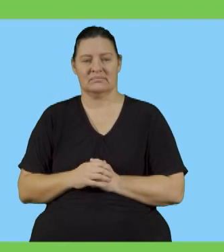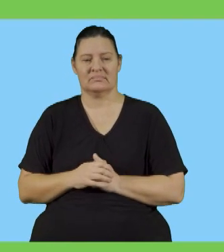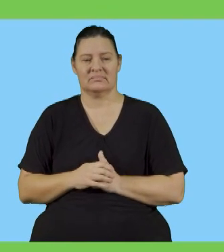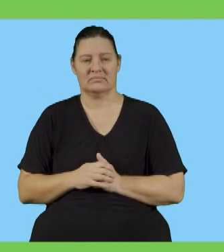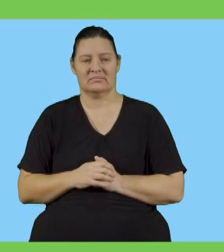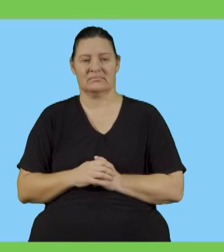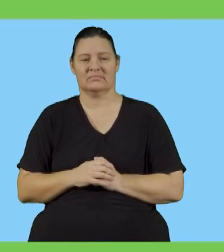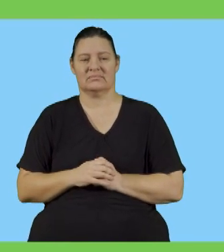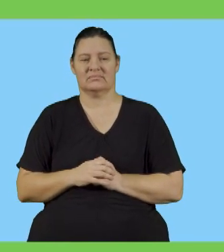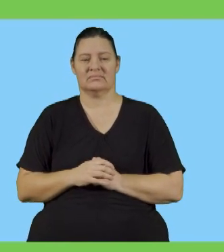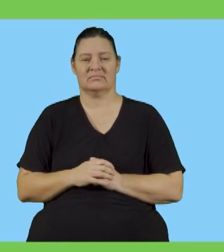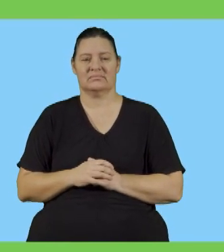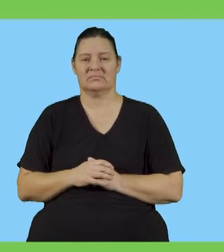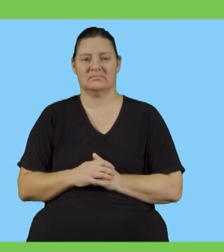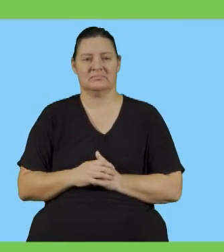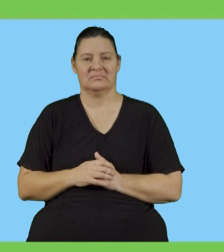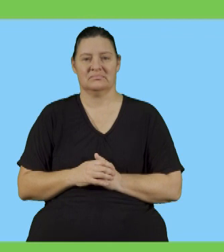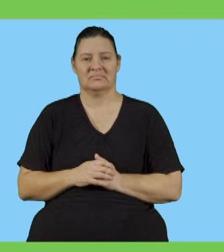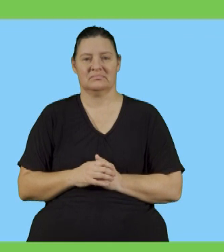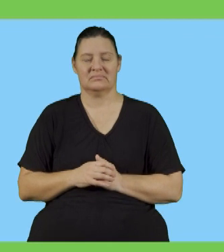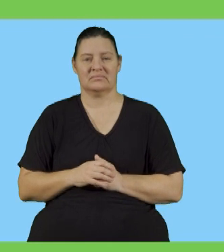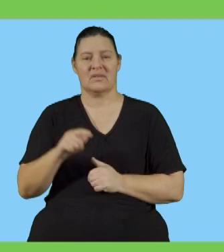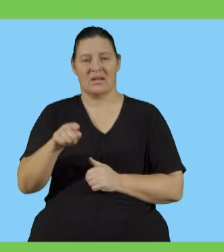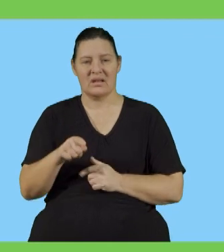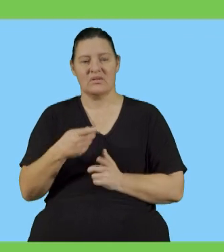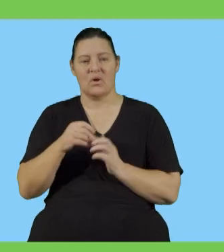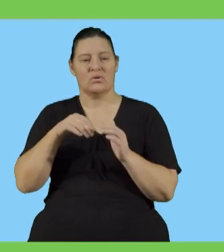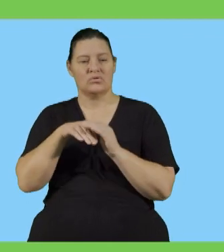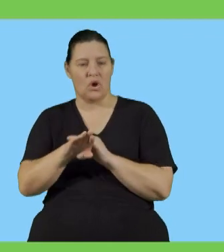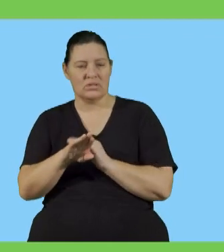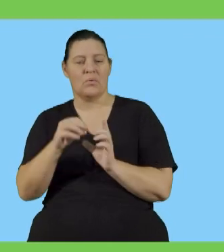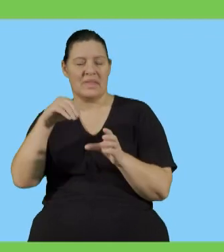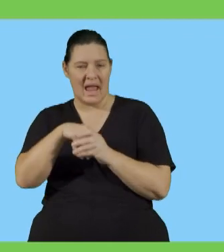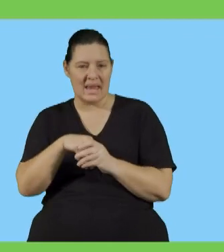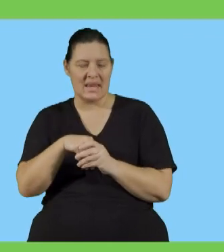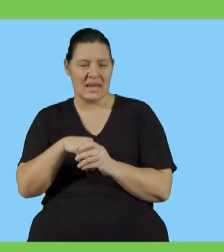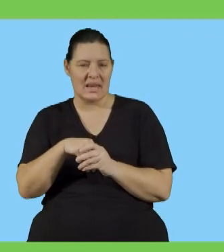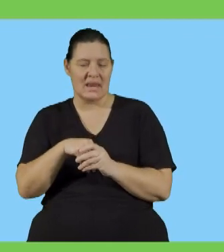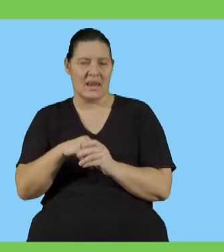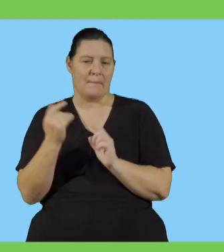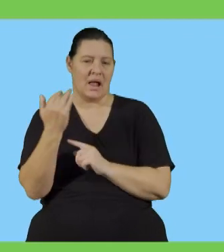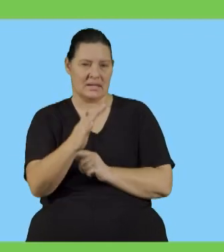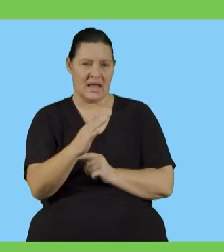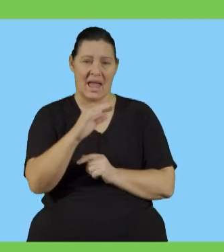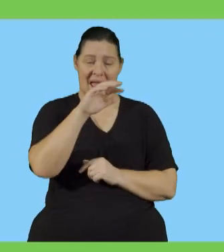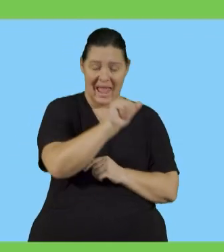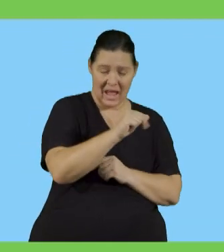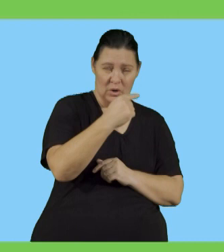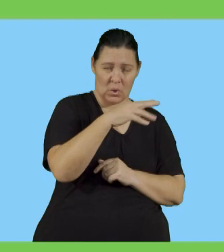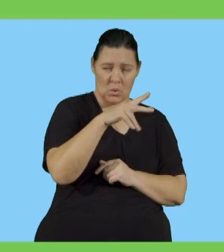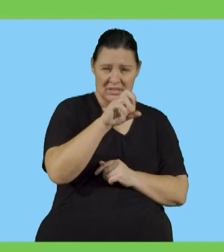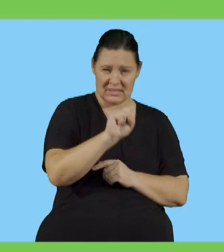is A. And the last one says the form in which the food is stored in a plant. Now we said A is glucose.